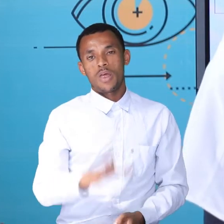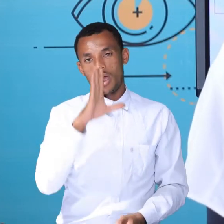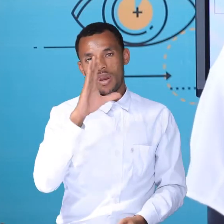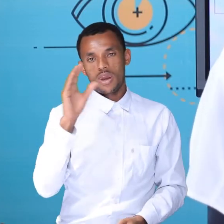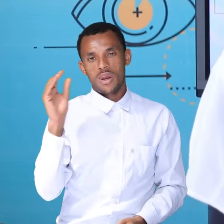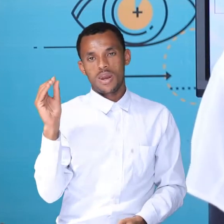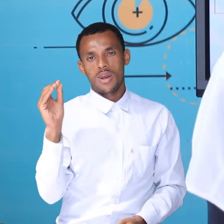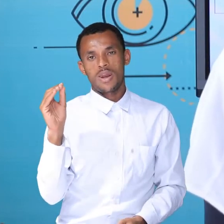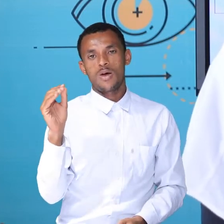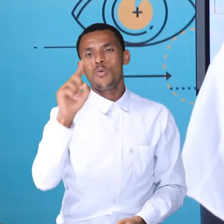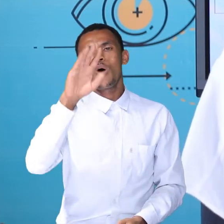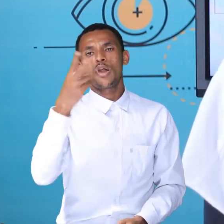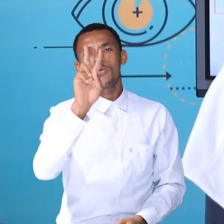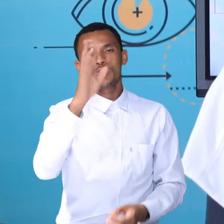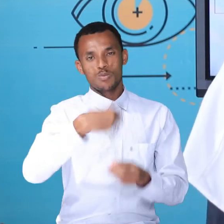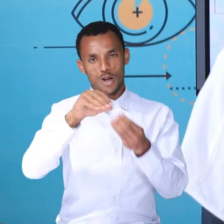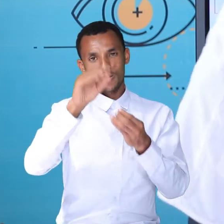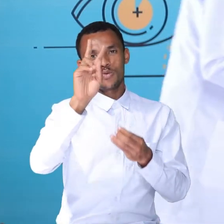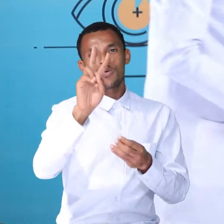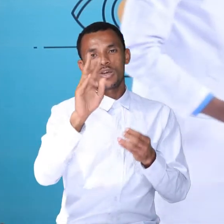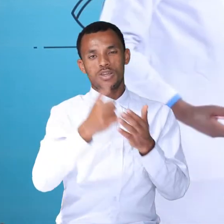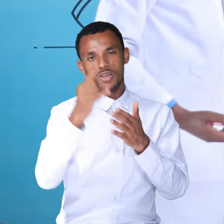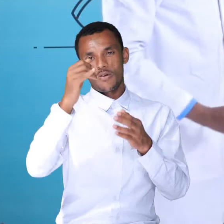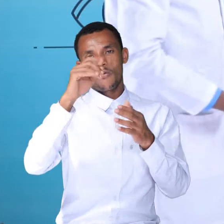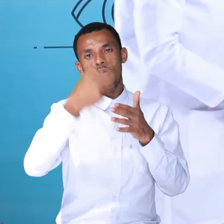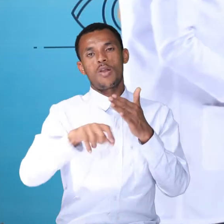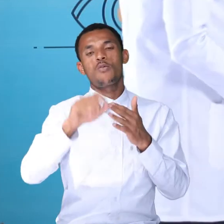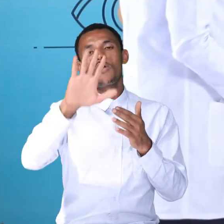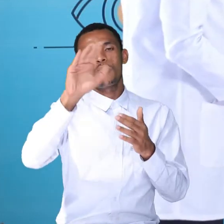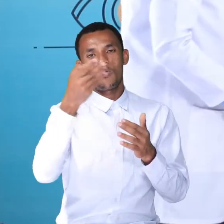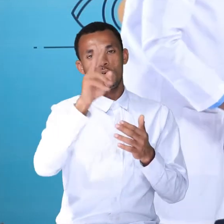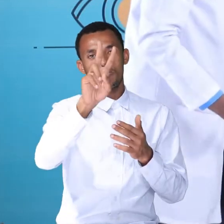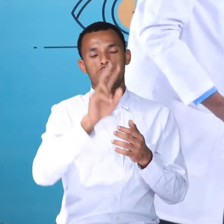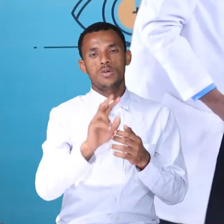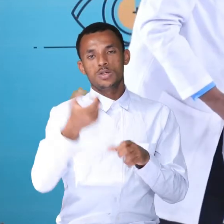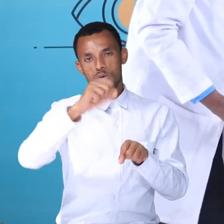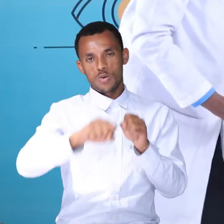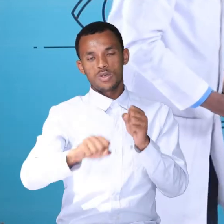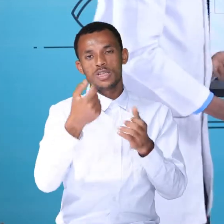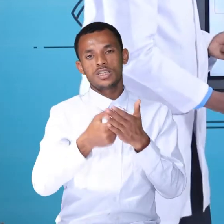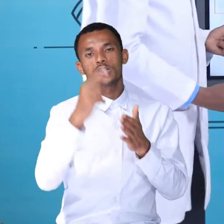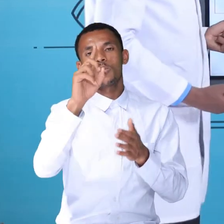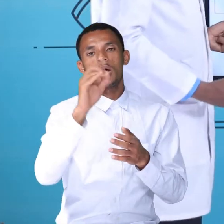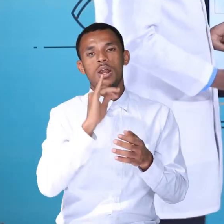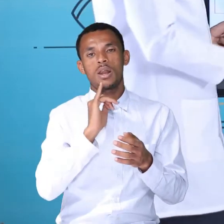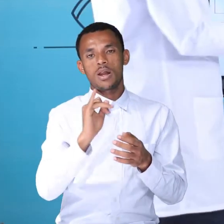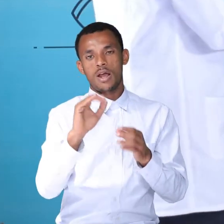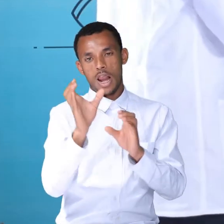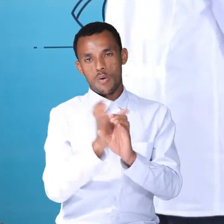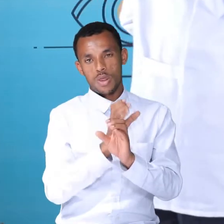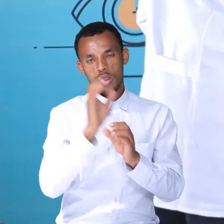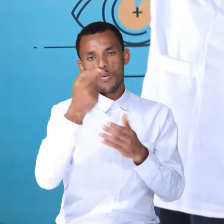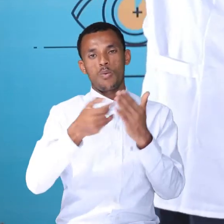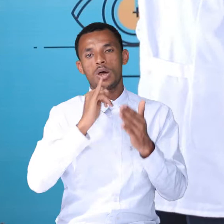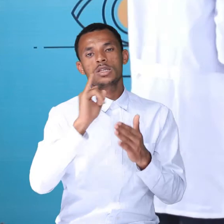and 1 over 2 plus 2, it gives a value to be equal to 5 over 2. So this one can be calculated. What